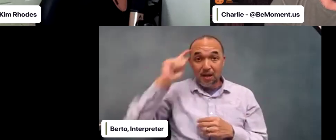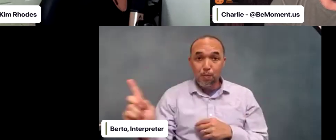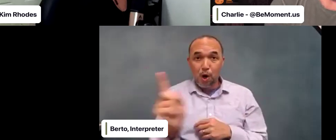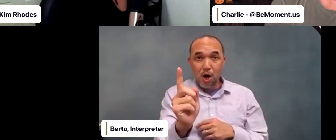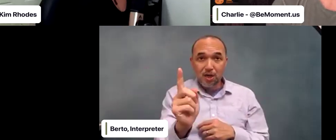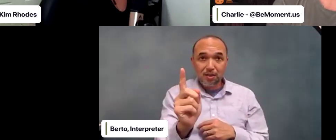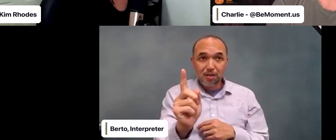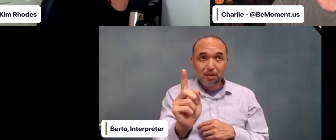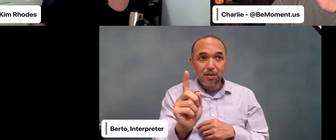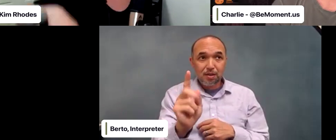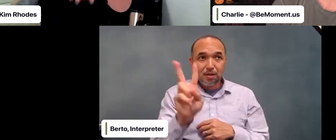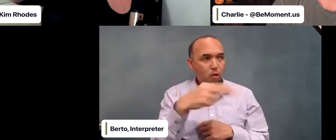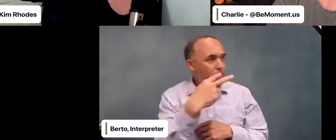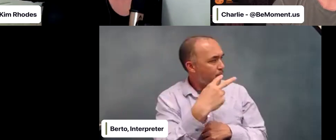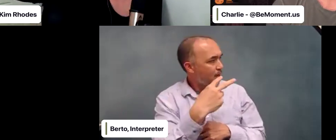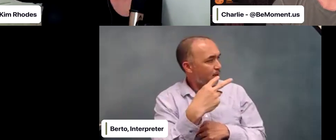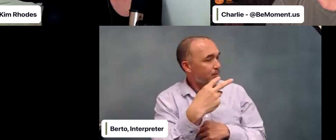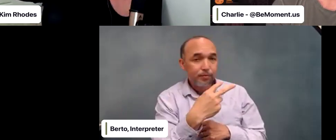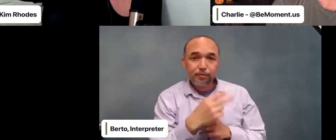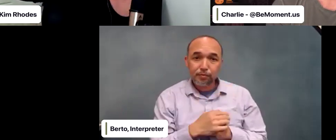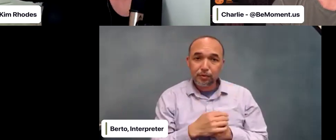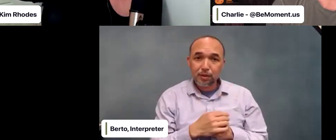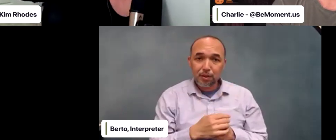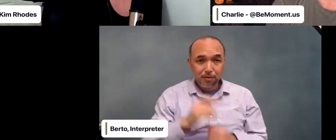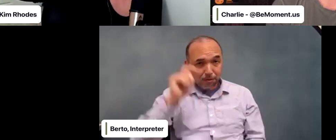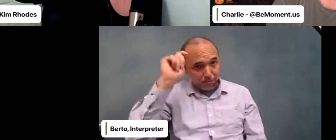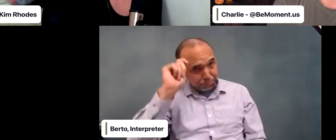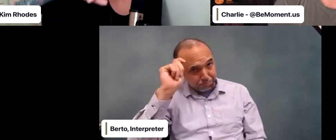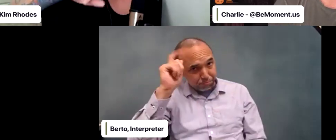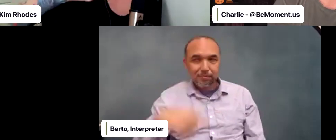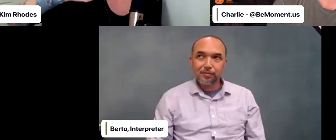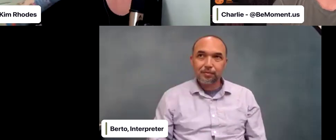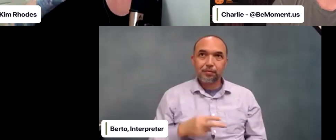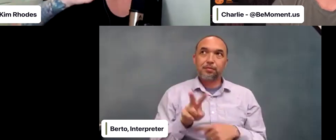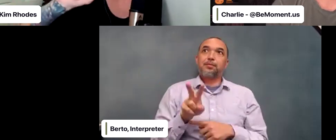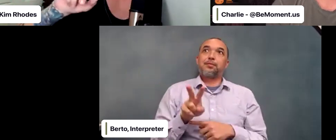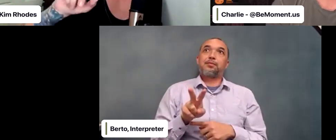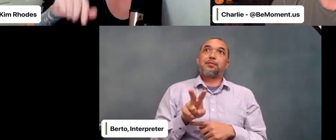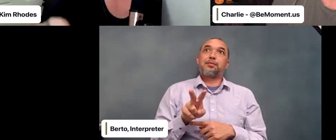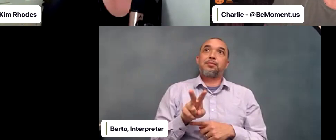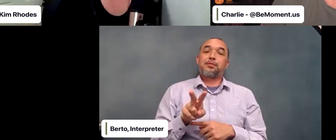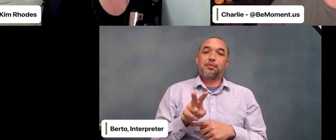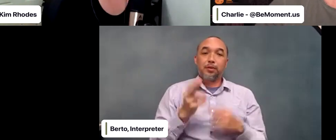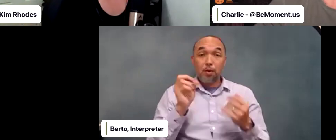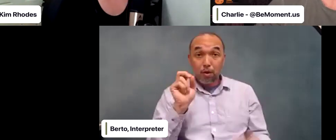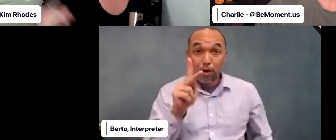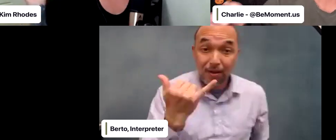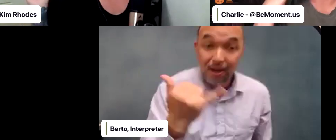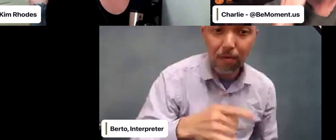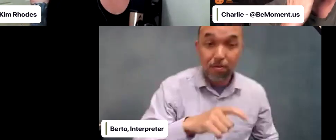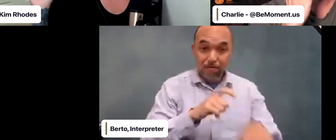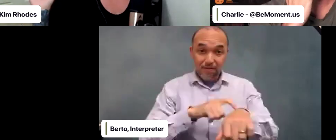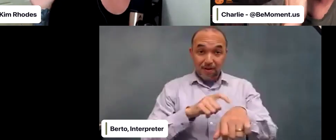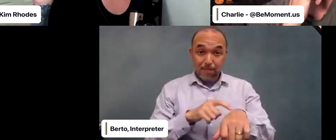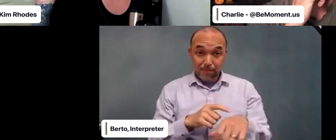was looking at him, and he turned around and he just touched his hat. Now, I want you to time this. I'm sitting there. I saw